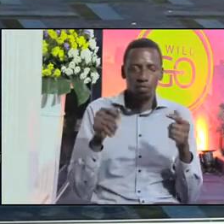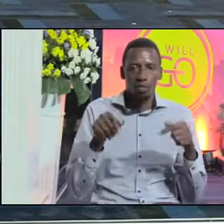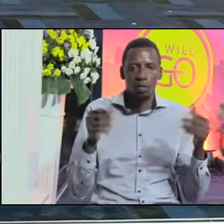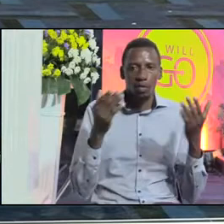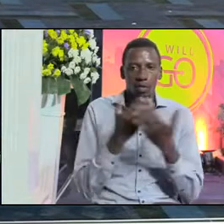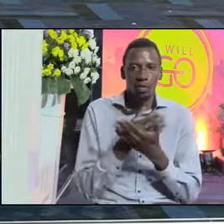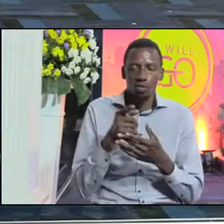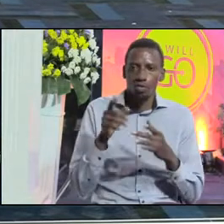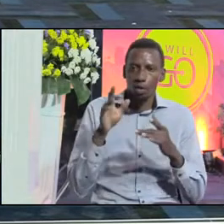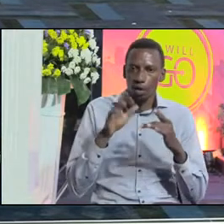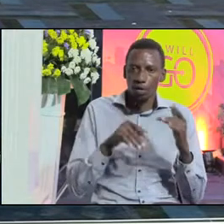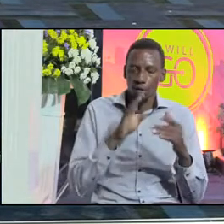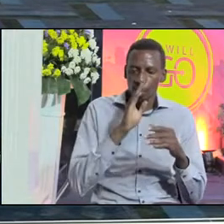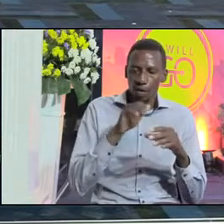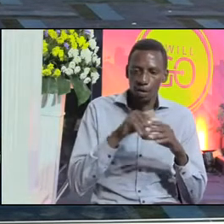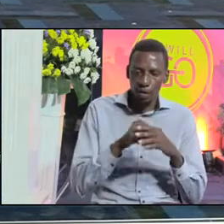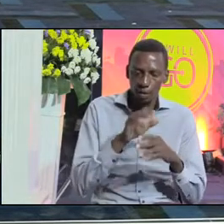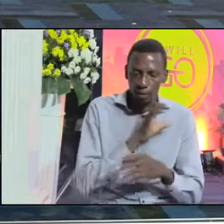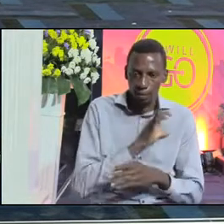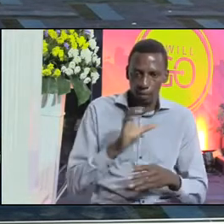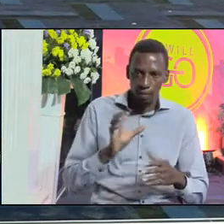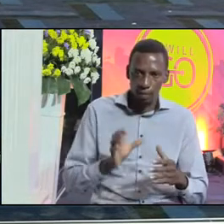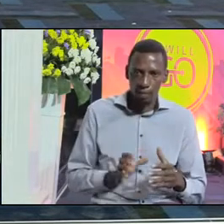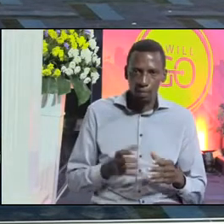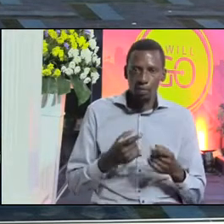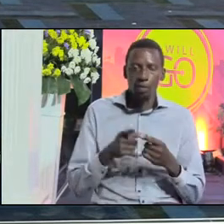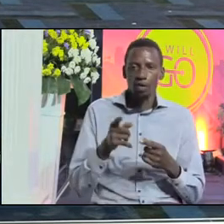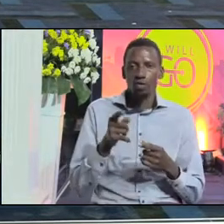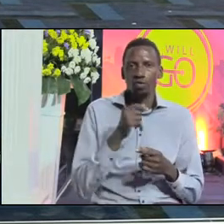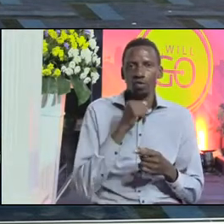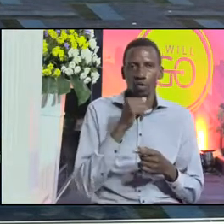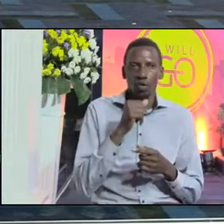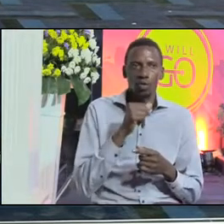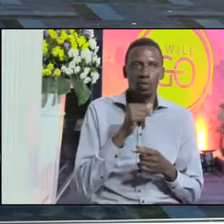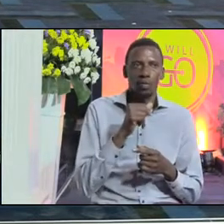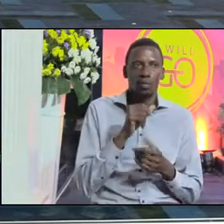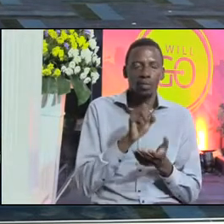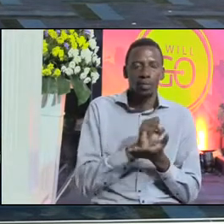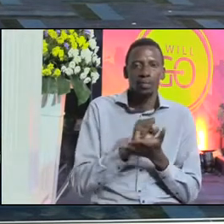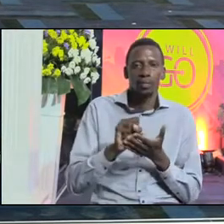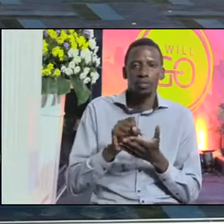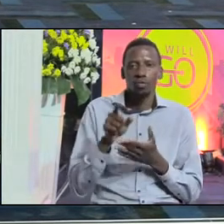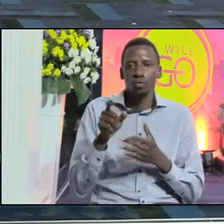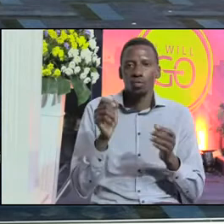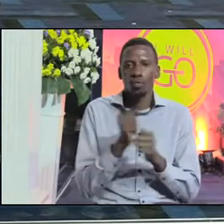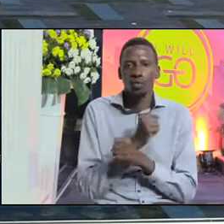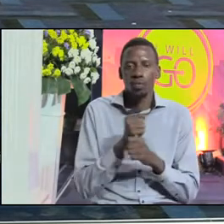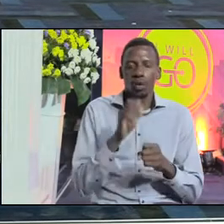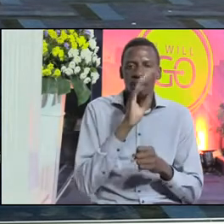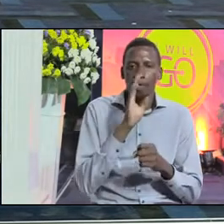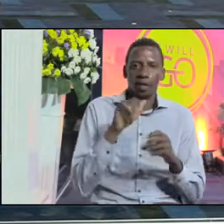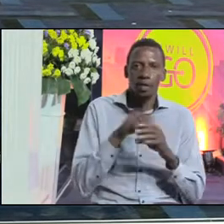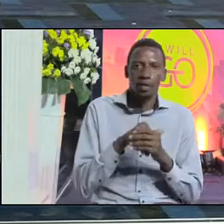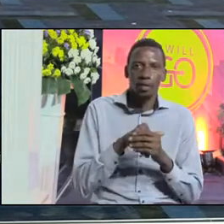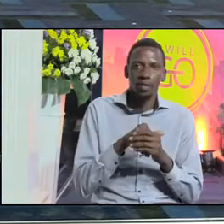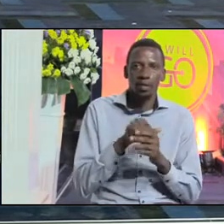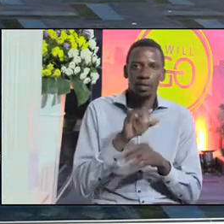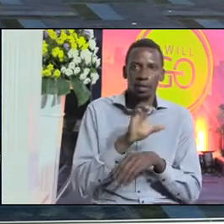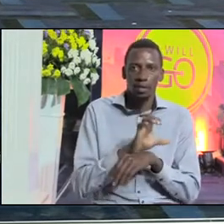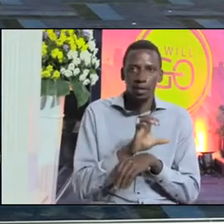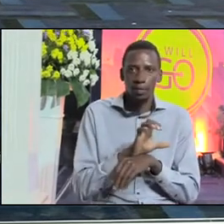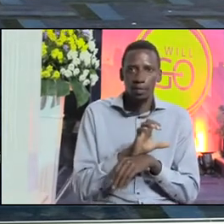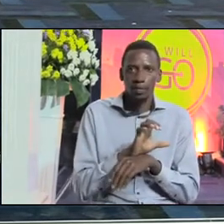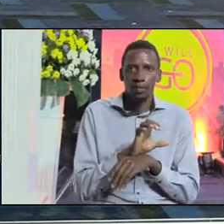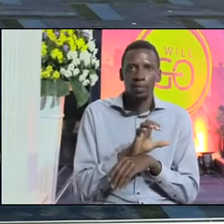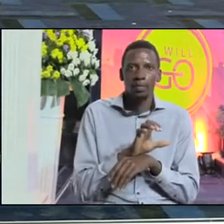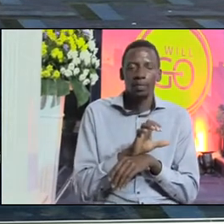Christ and not be a saint. Not only that, you cannot be in the church and not be in the company